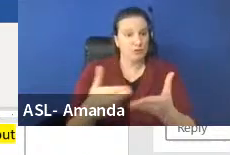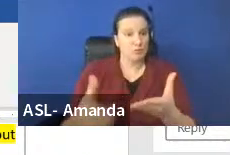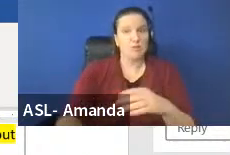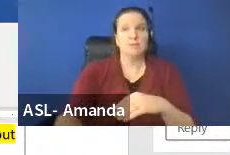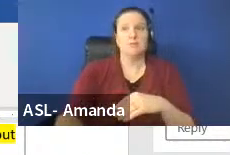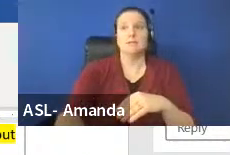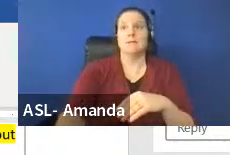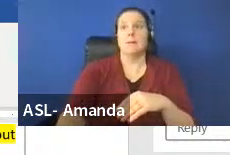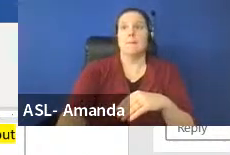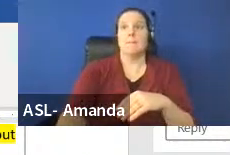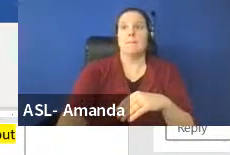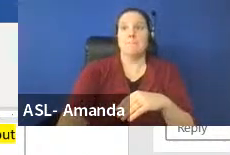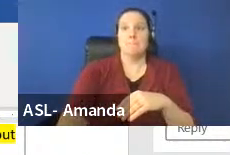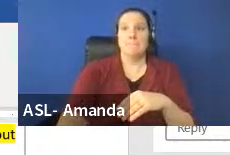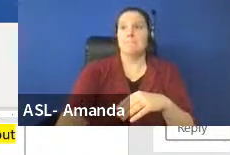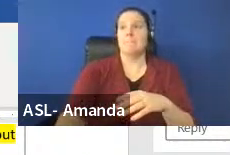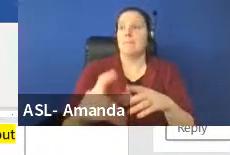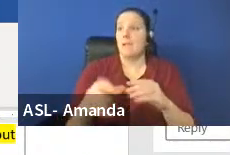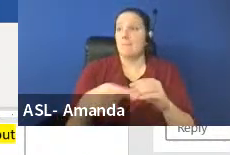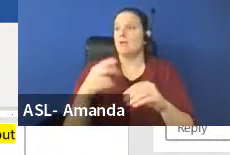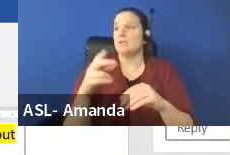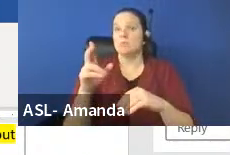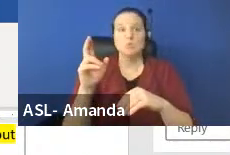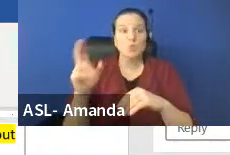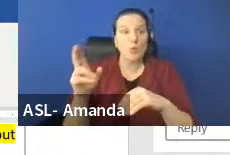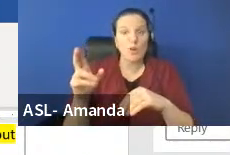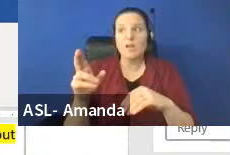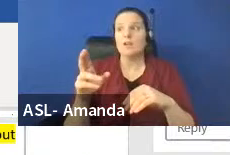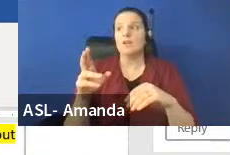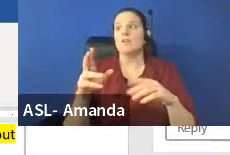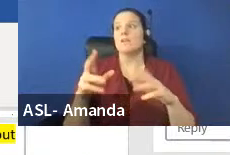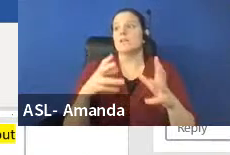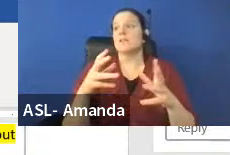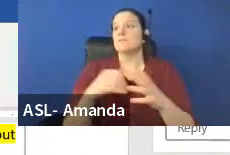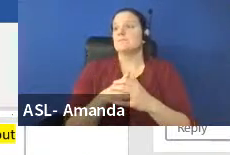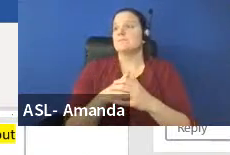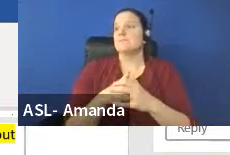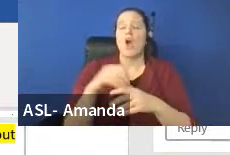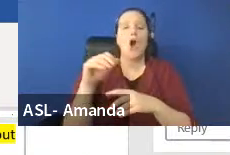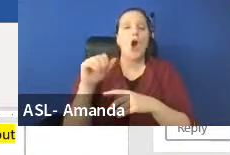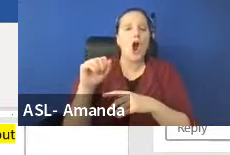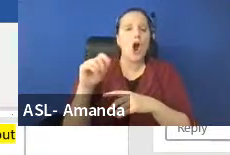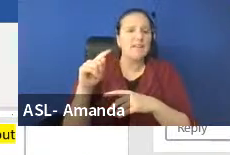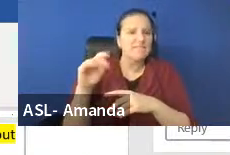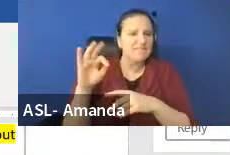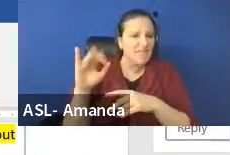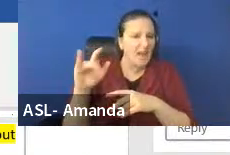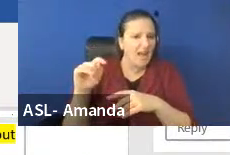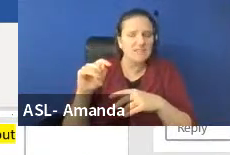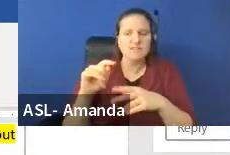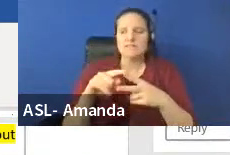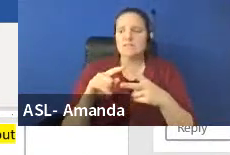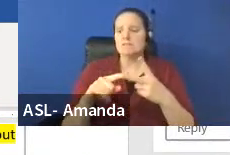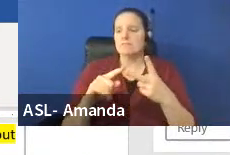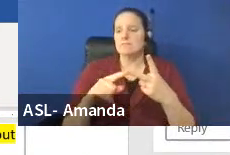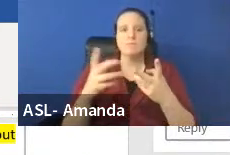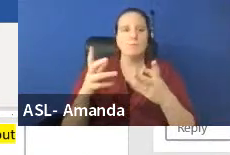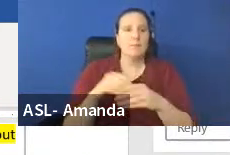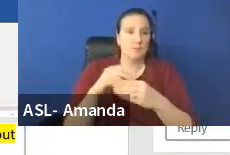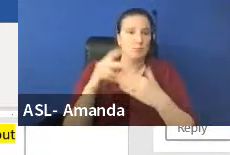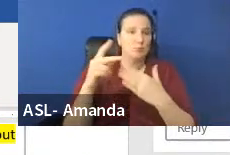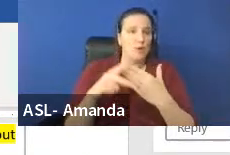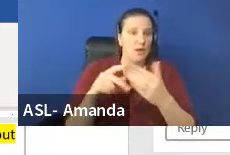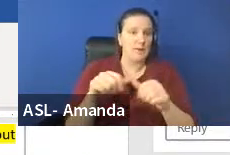resources, about historic either artifacts, et cetera, that might be in the program